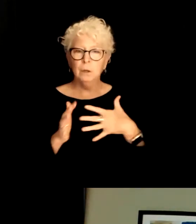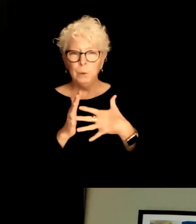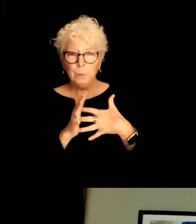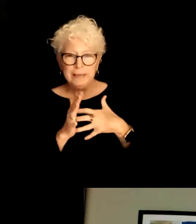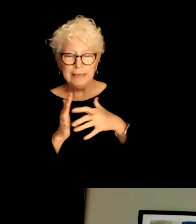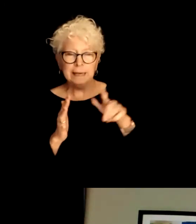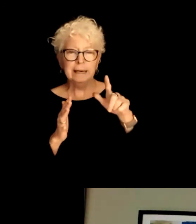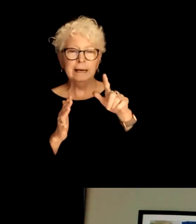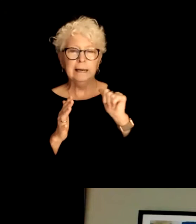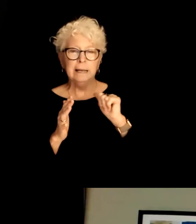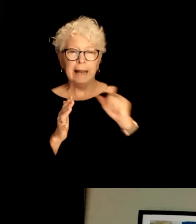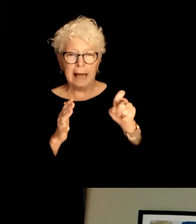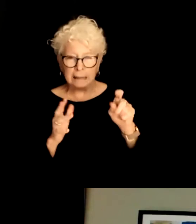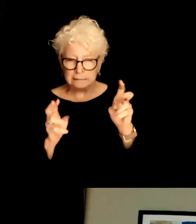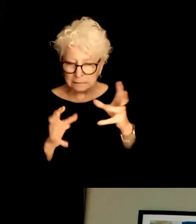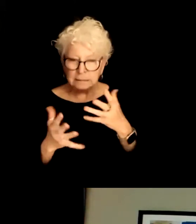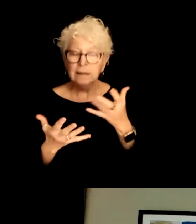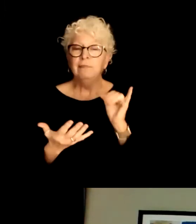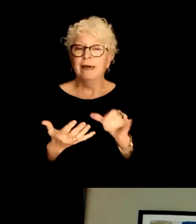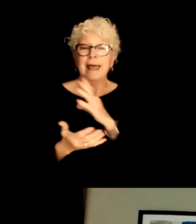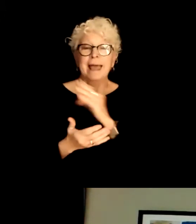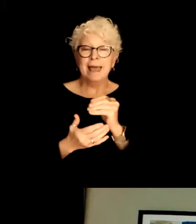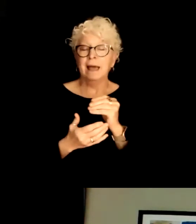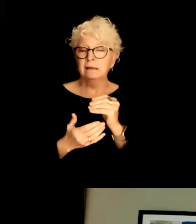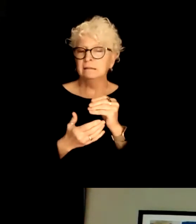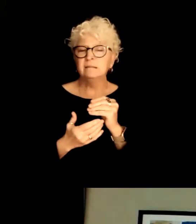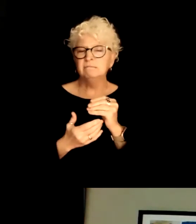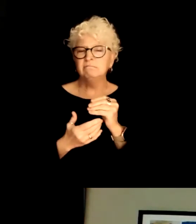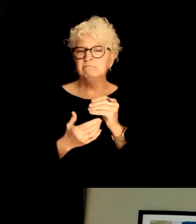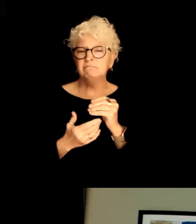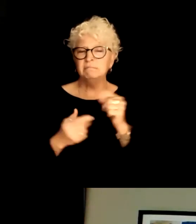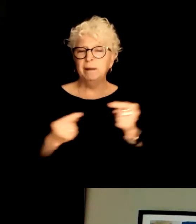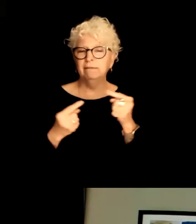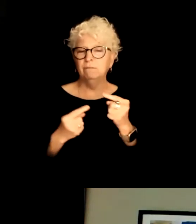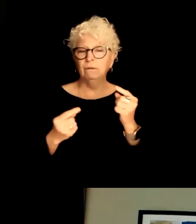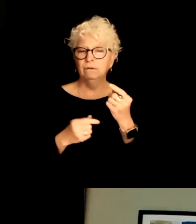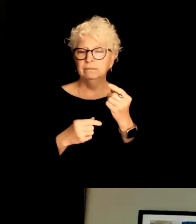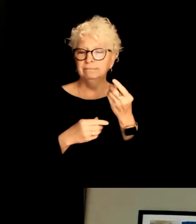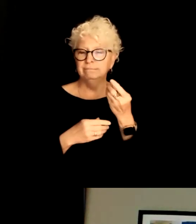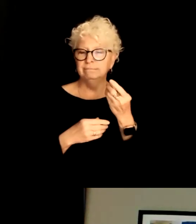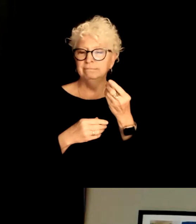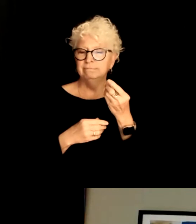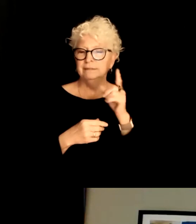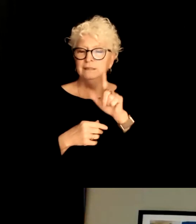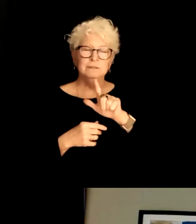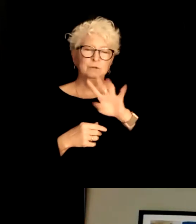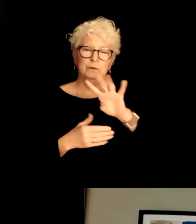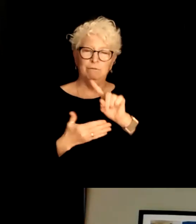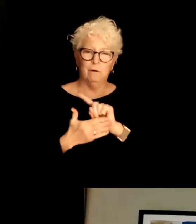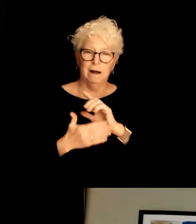dislocating things all the time, and these neurological symptoms that have a very sort of mysterious provenance.